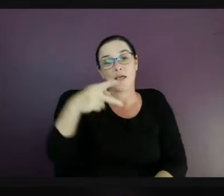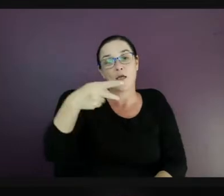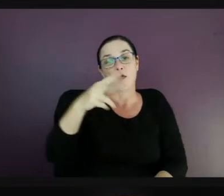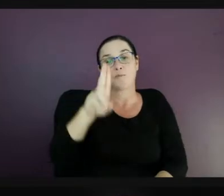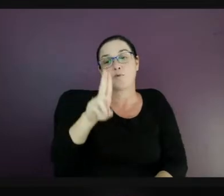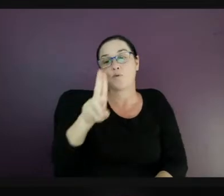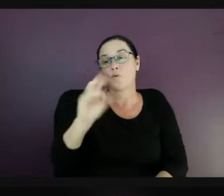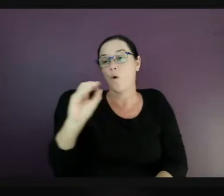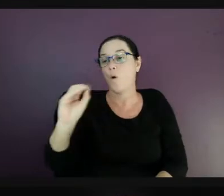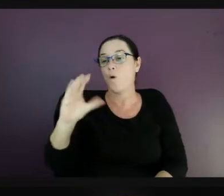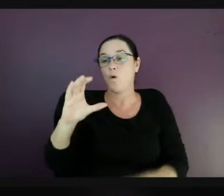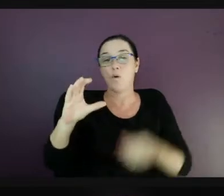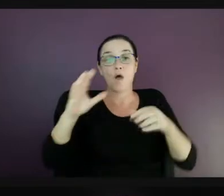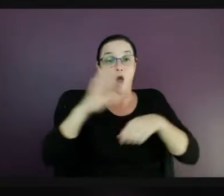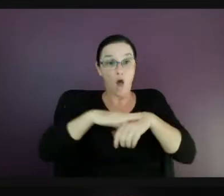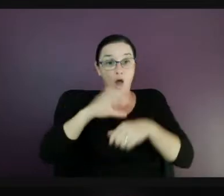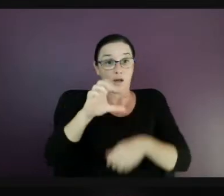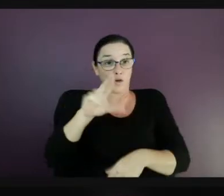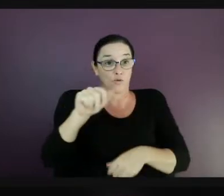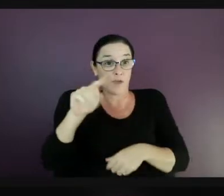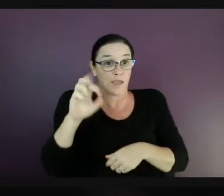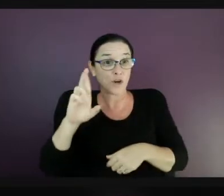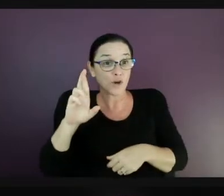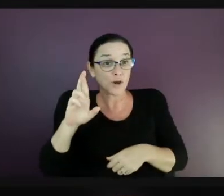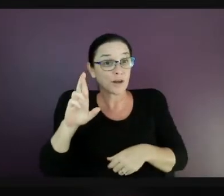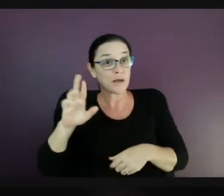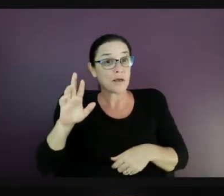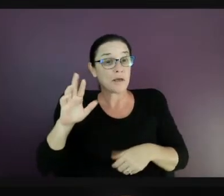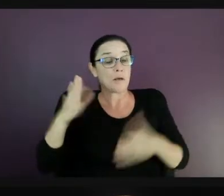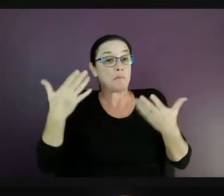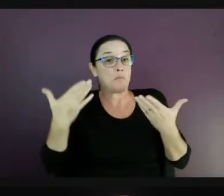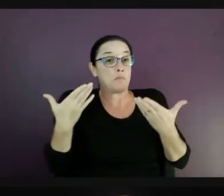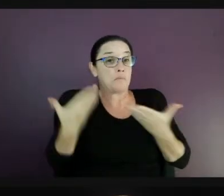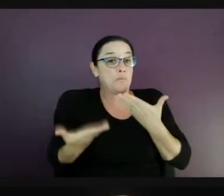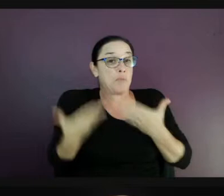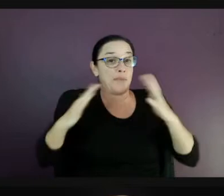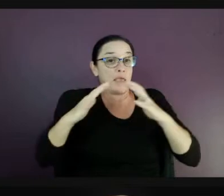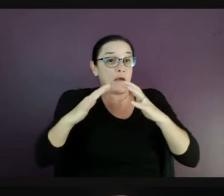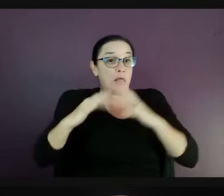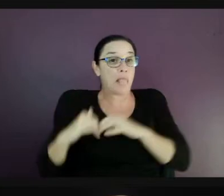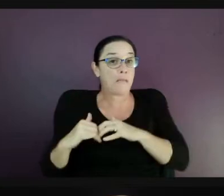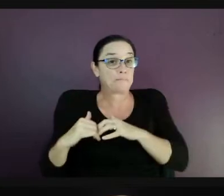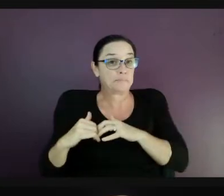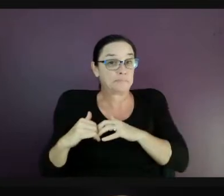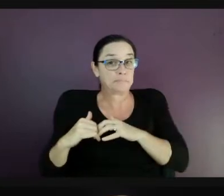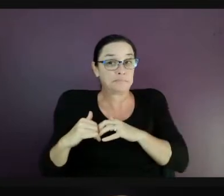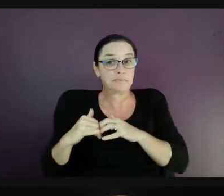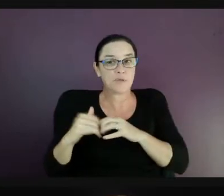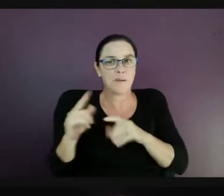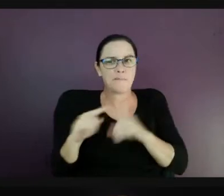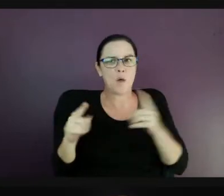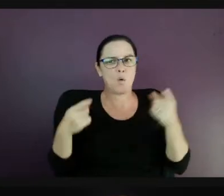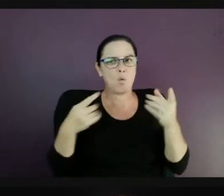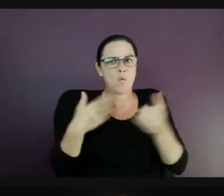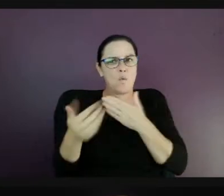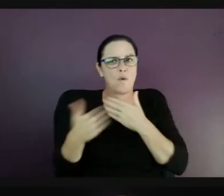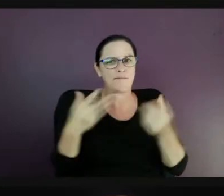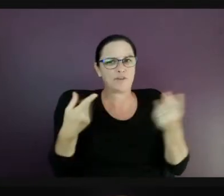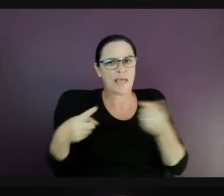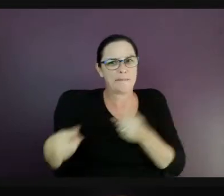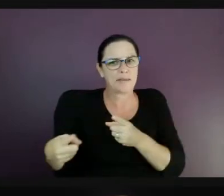in the past and ground movement there. That was one possibility. But now that I look at this plot, and whatever's happening there seems to